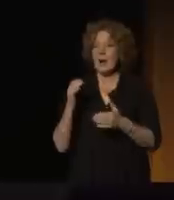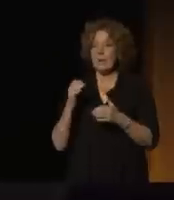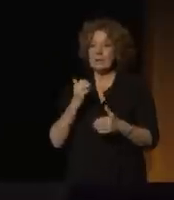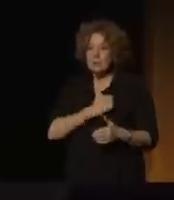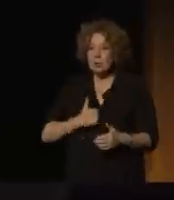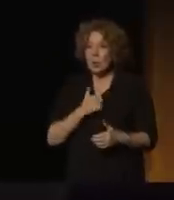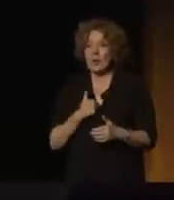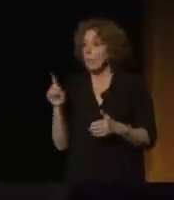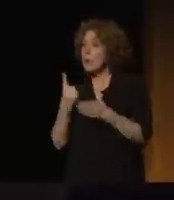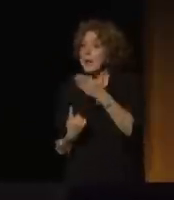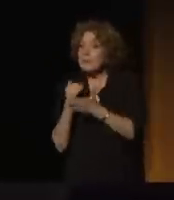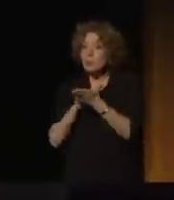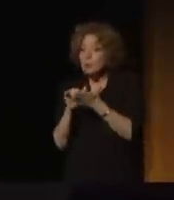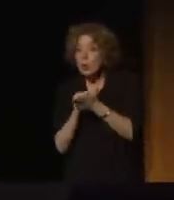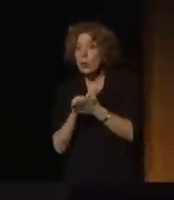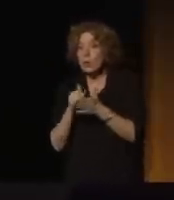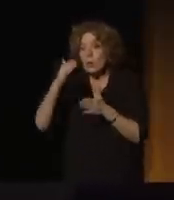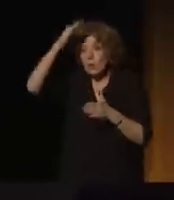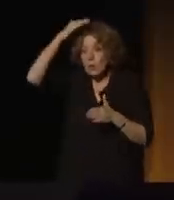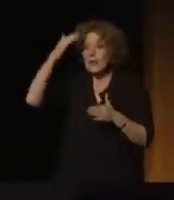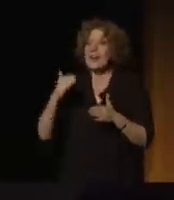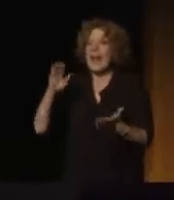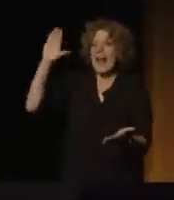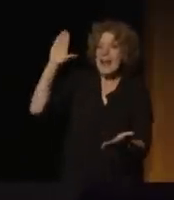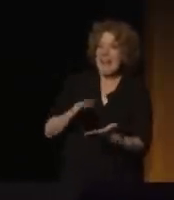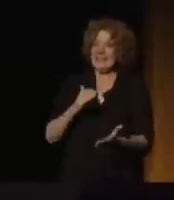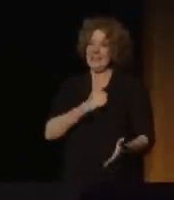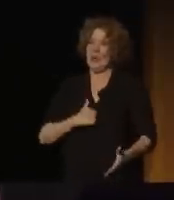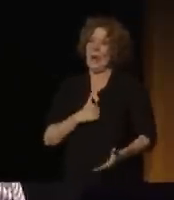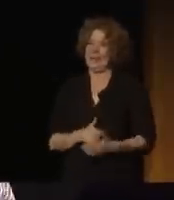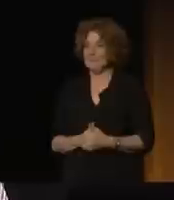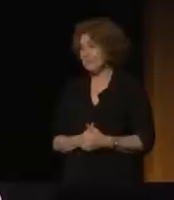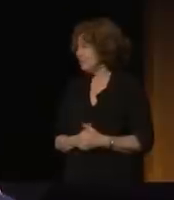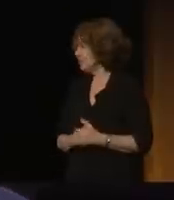when Trump was elected? Less joy.